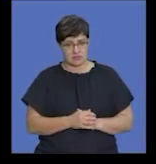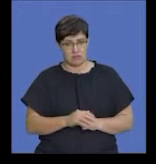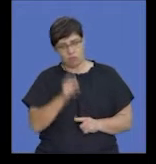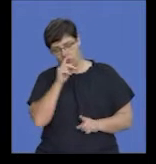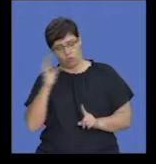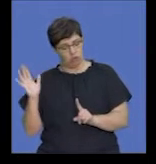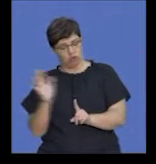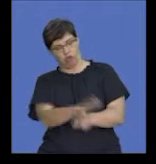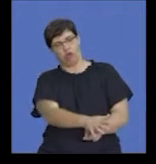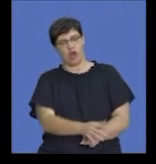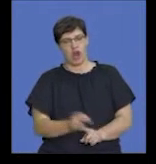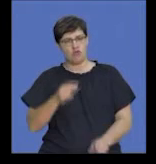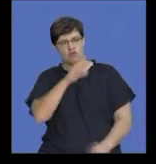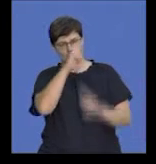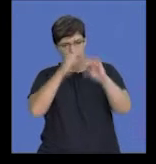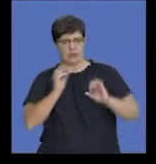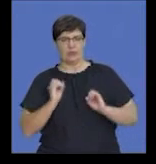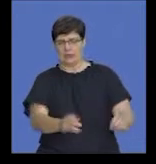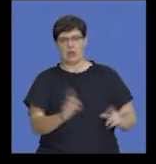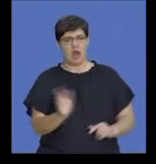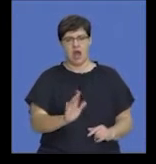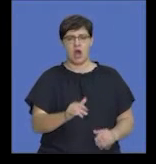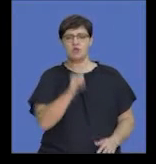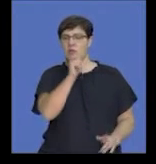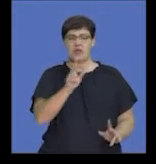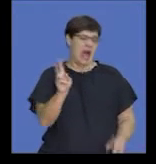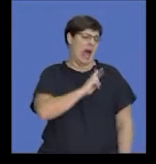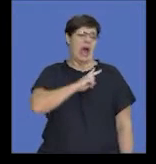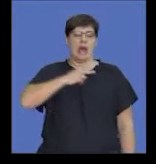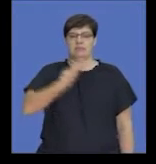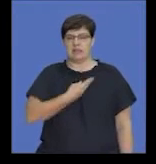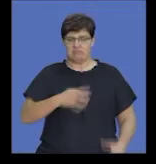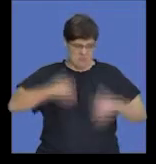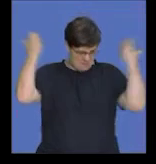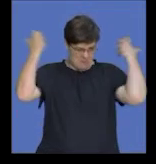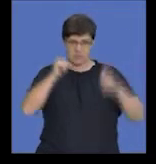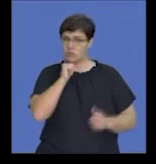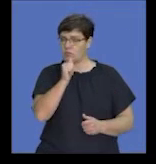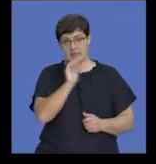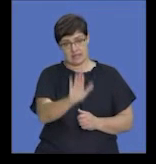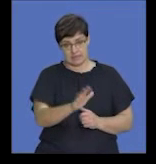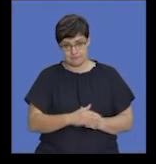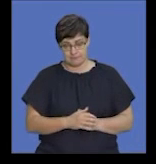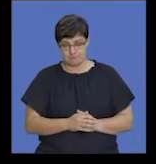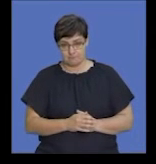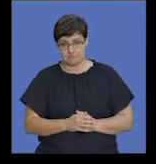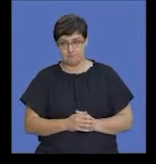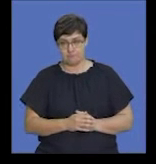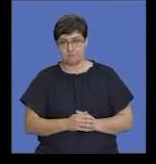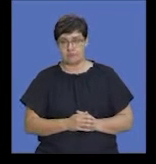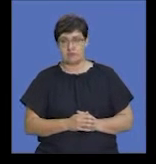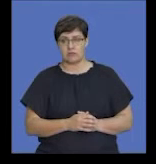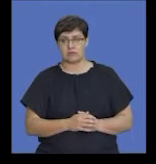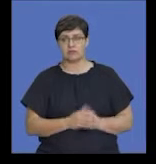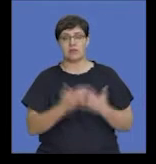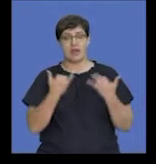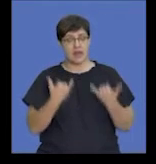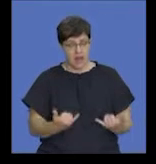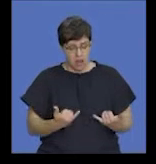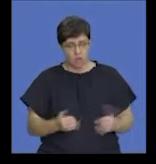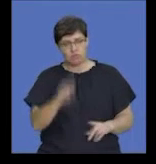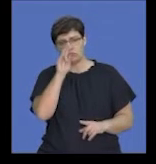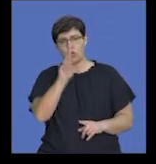disrespectful in a formal letter, no matter how upset or angry we may be. Okay, then, now we're going to look